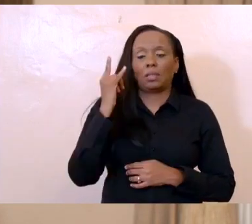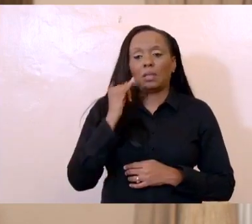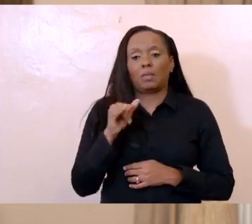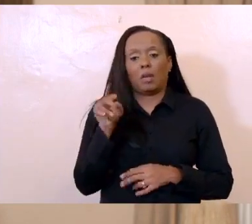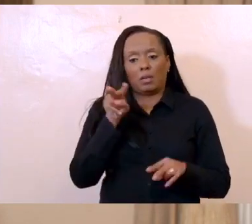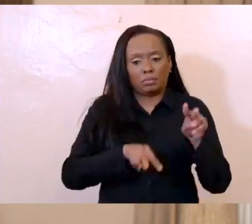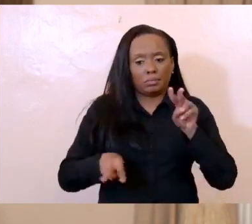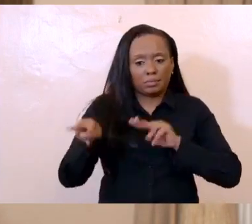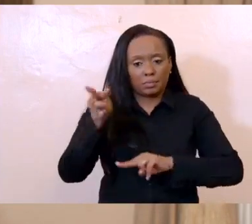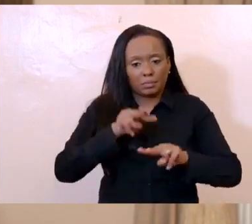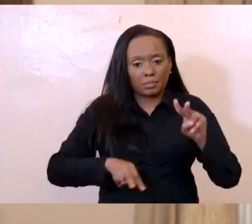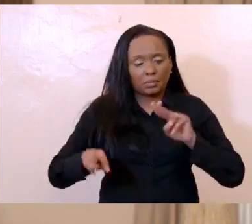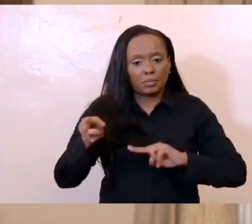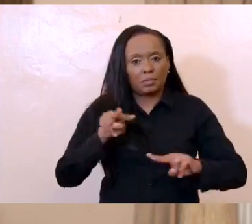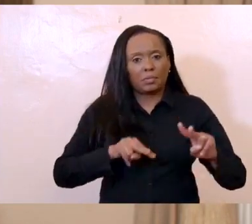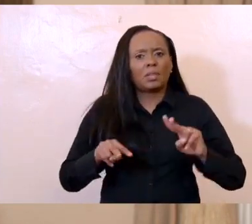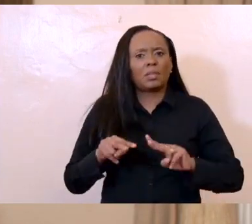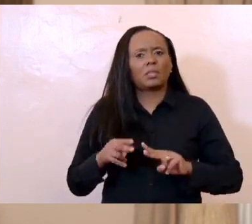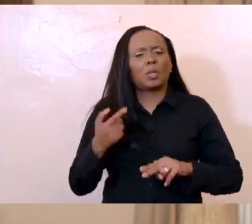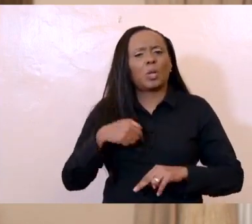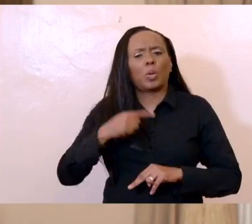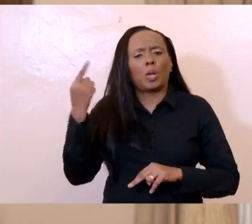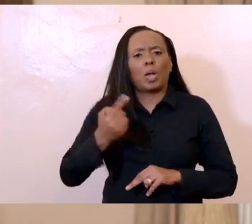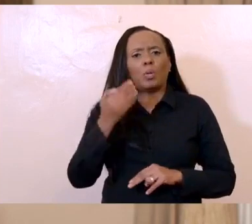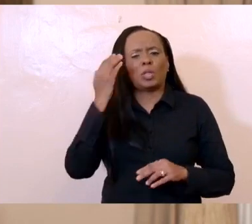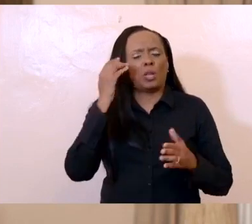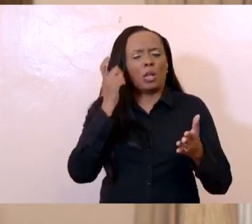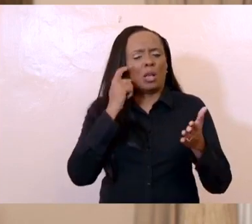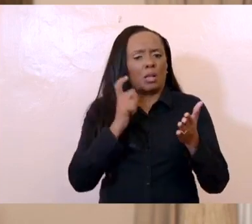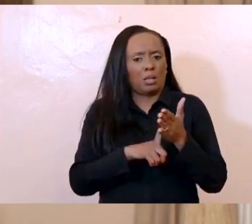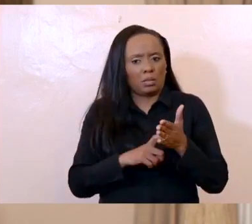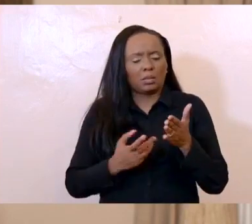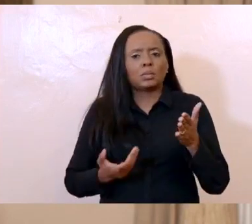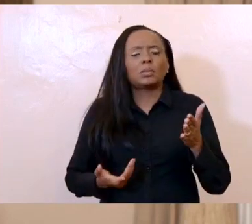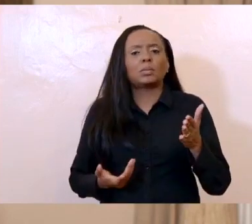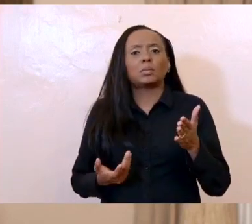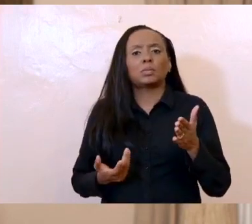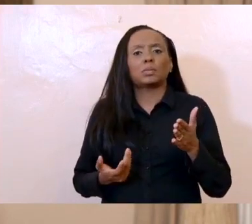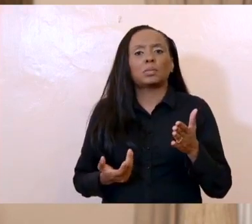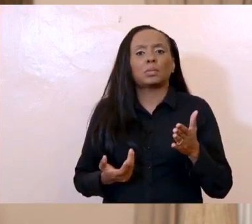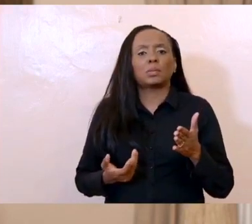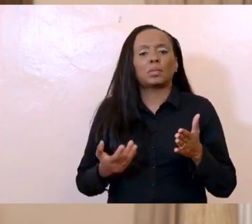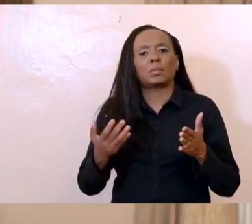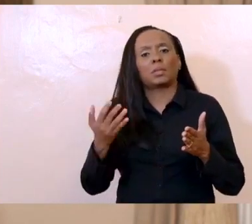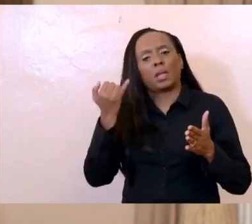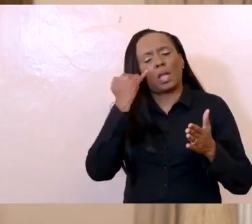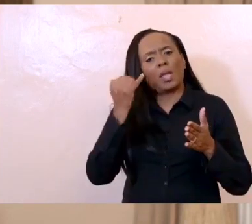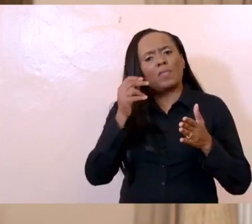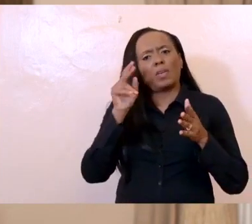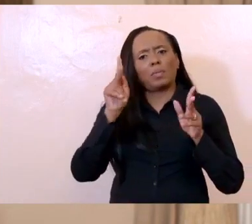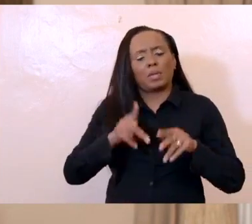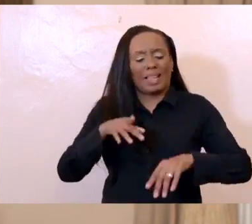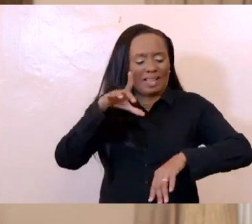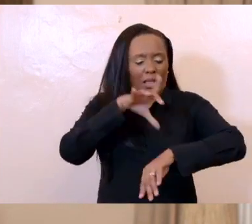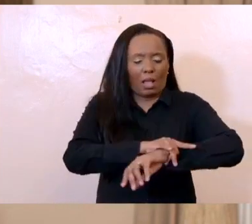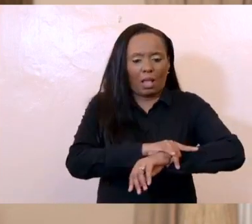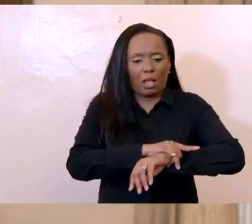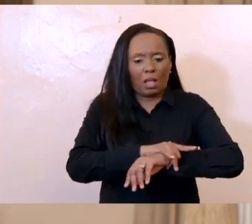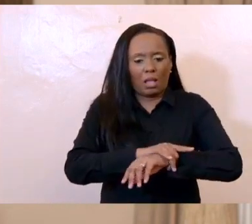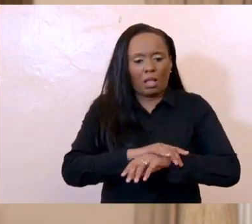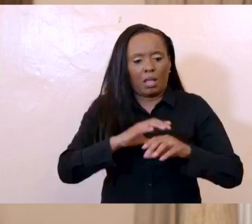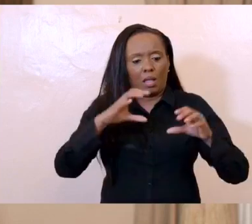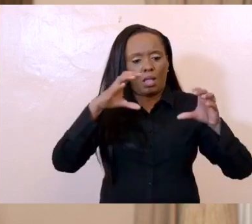they're geotagged bracelets. And when I say geotag, here's what I mean. So when a person is in quarantine at a